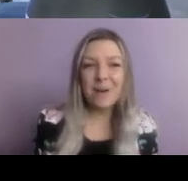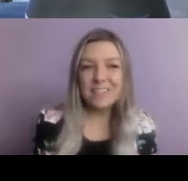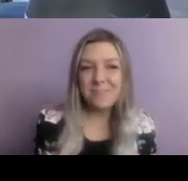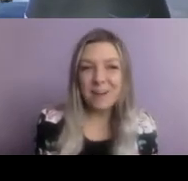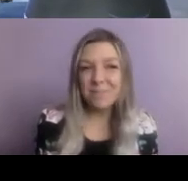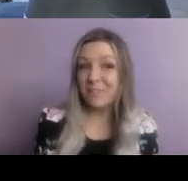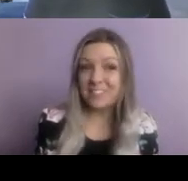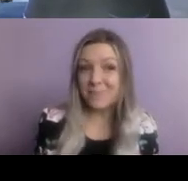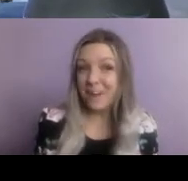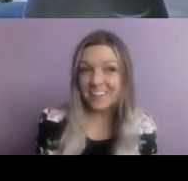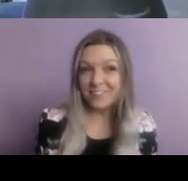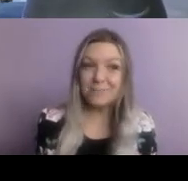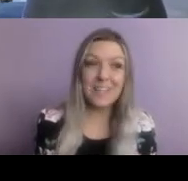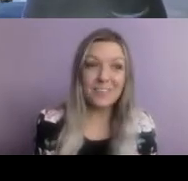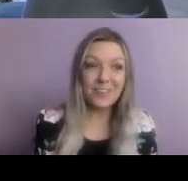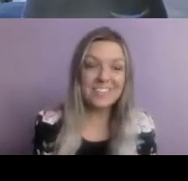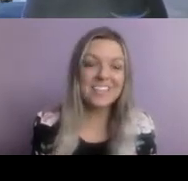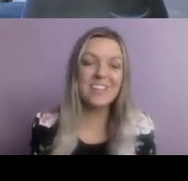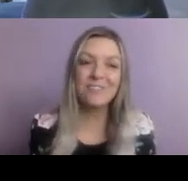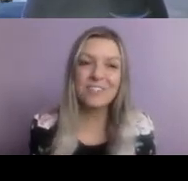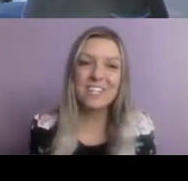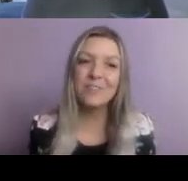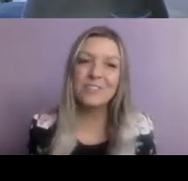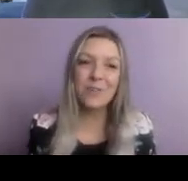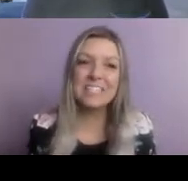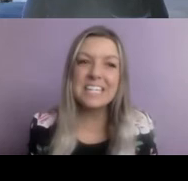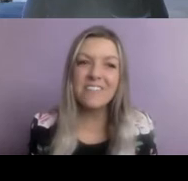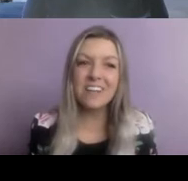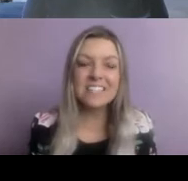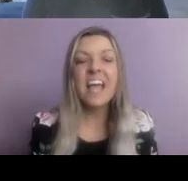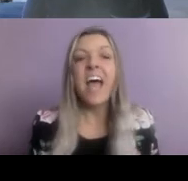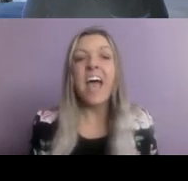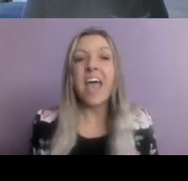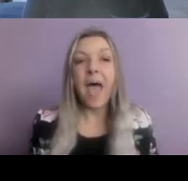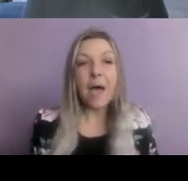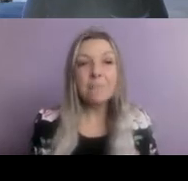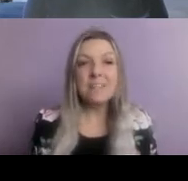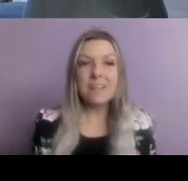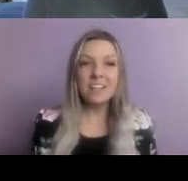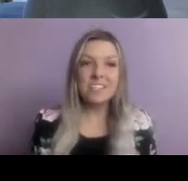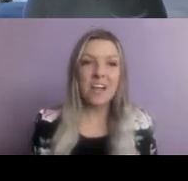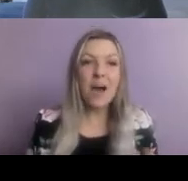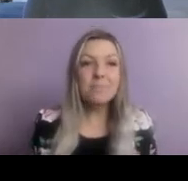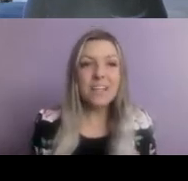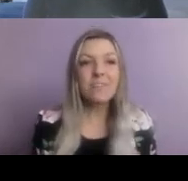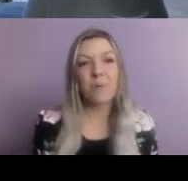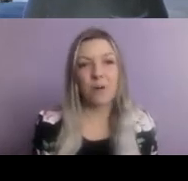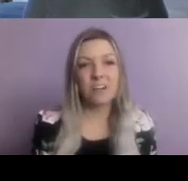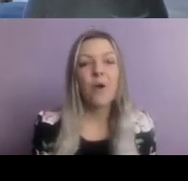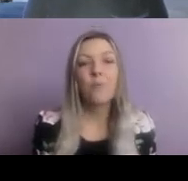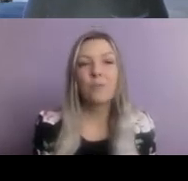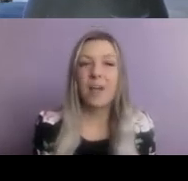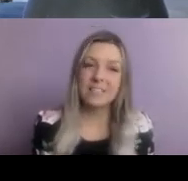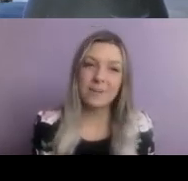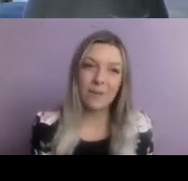I'm here with Bonny Specker, Professor Emerita from South Dakota State University, who is going to give us an epidemiologist update